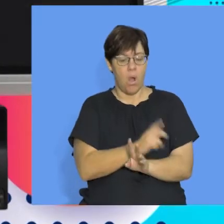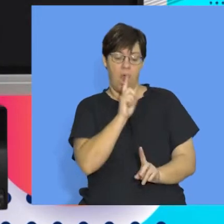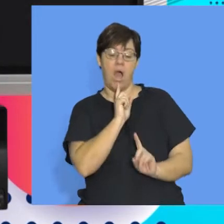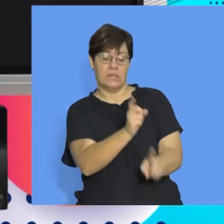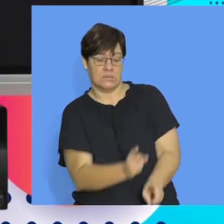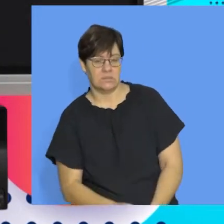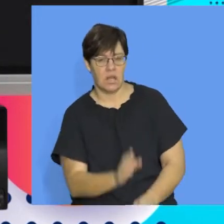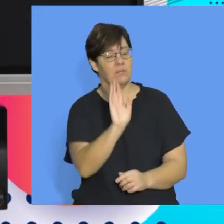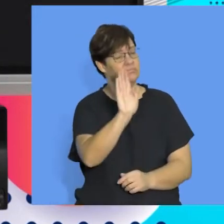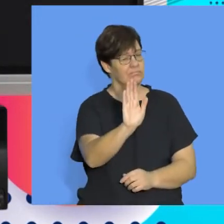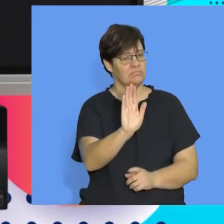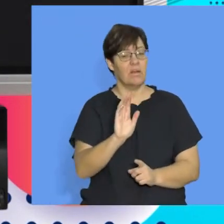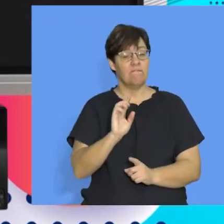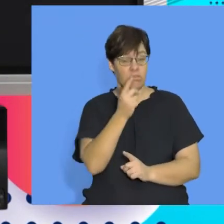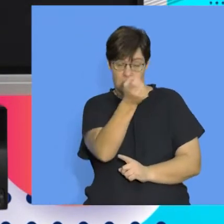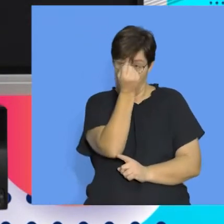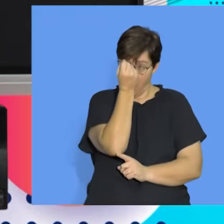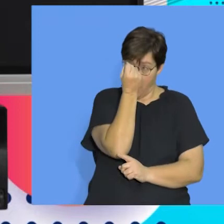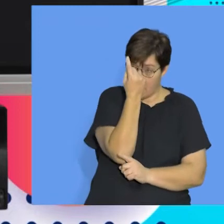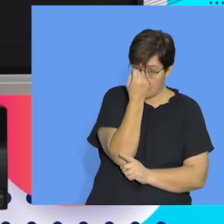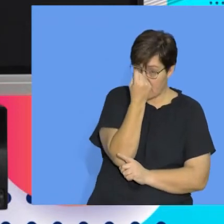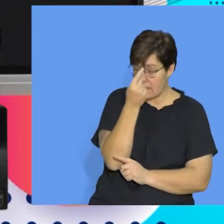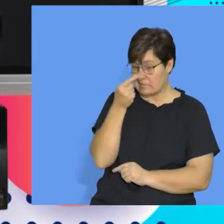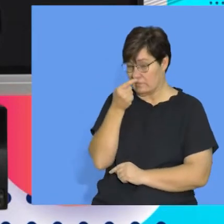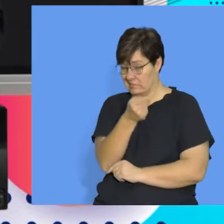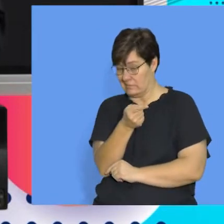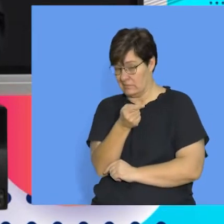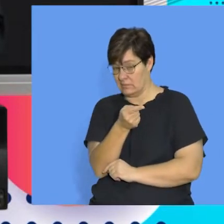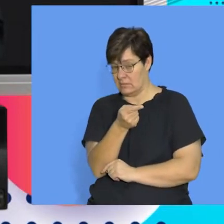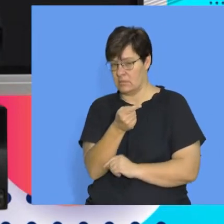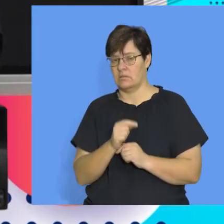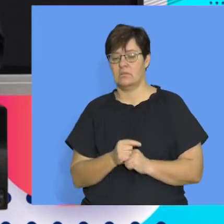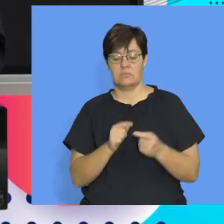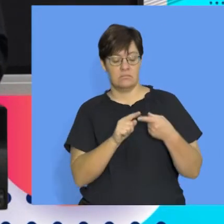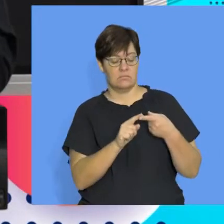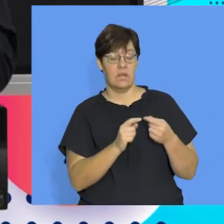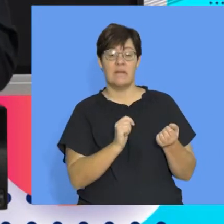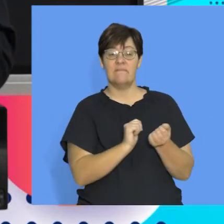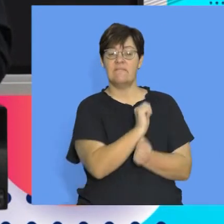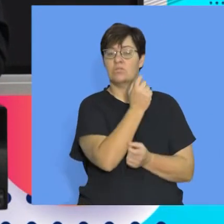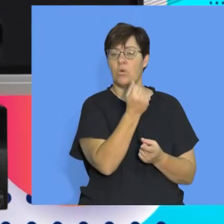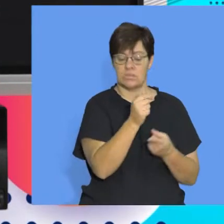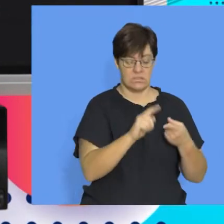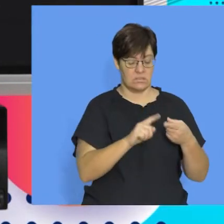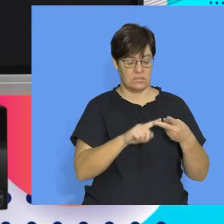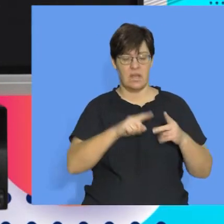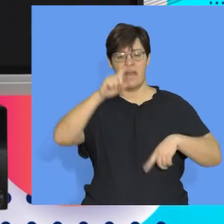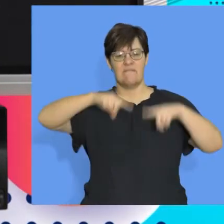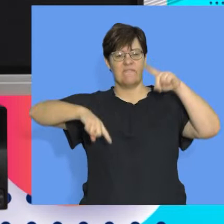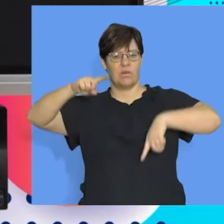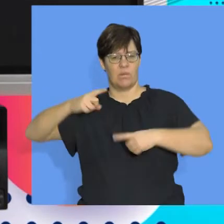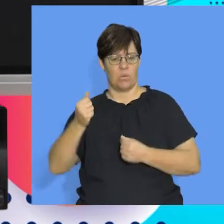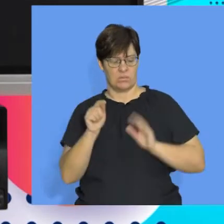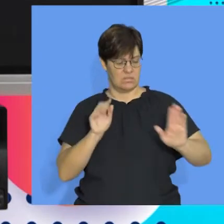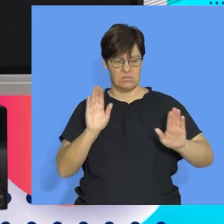make sure we understand what we mean by fixed cost and variable cost. Right,